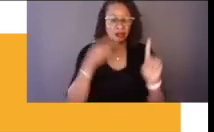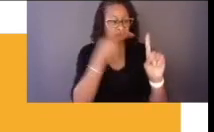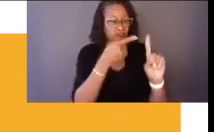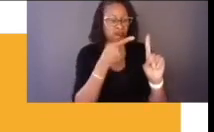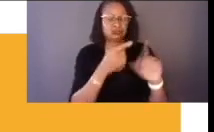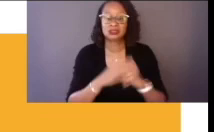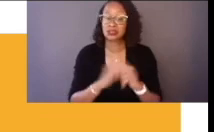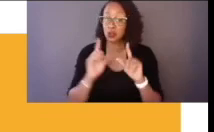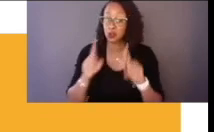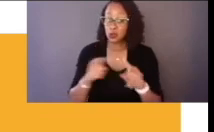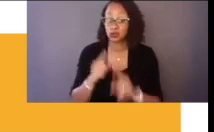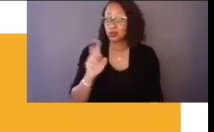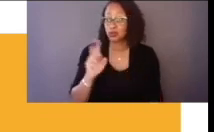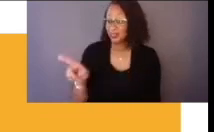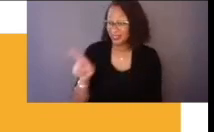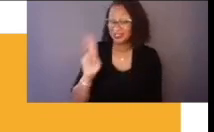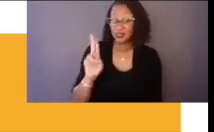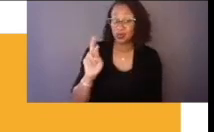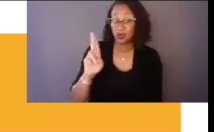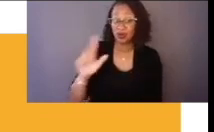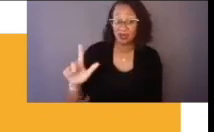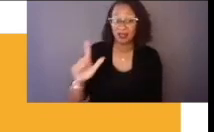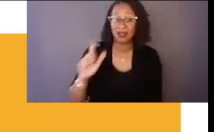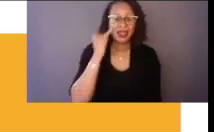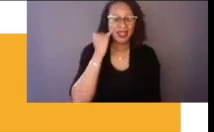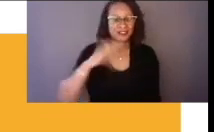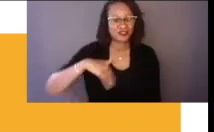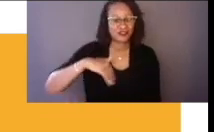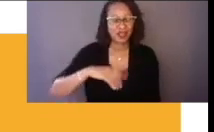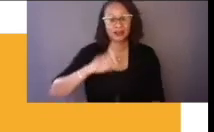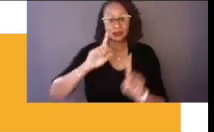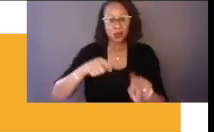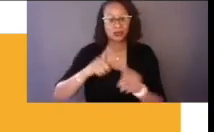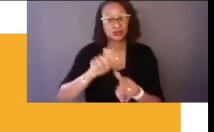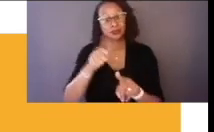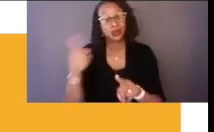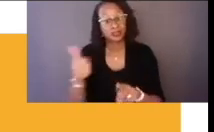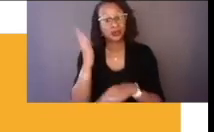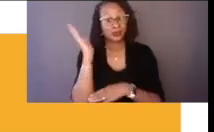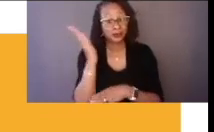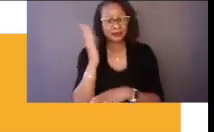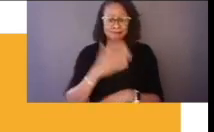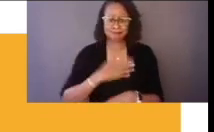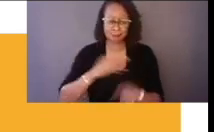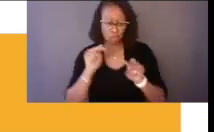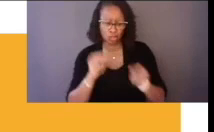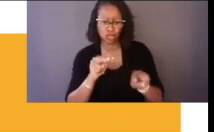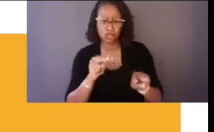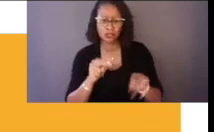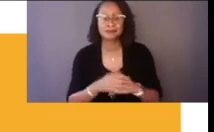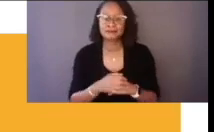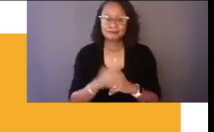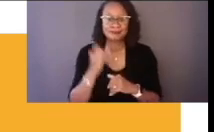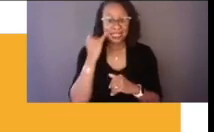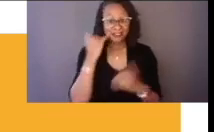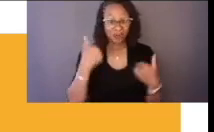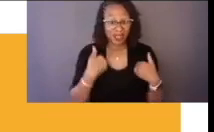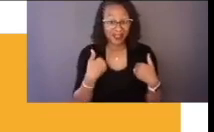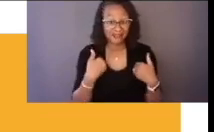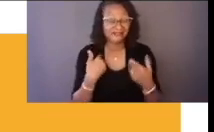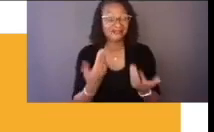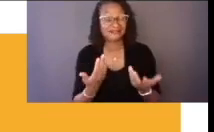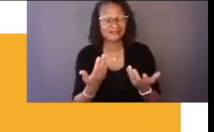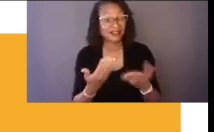go to that URL, and if you have not been at the previous ones, take a look. If you have been